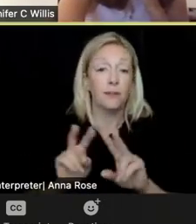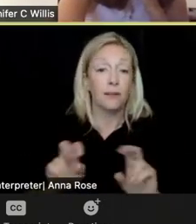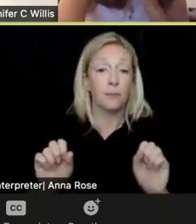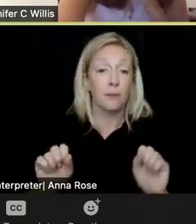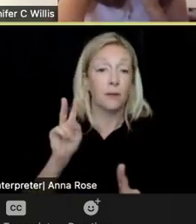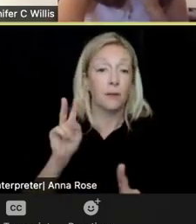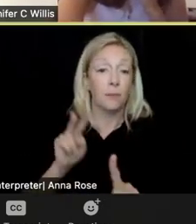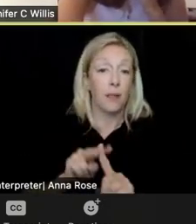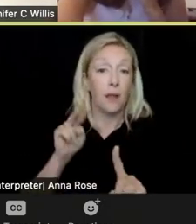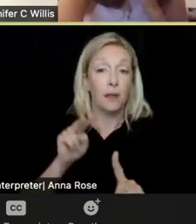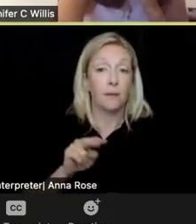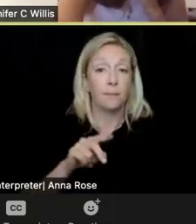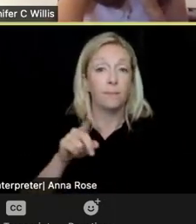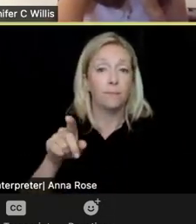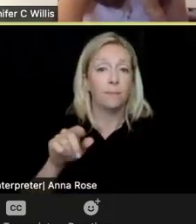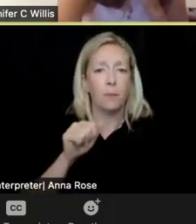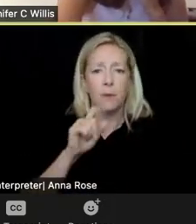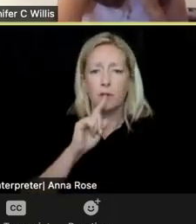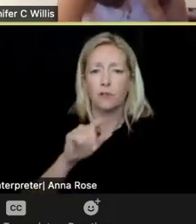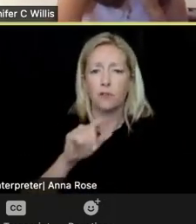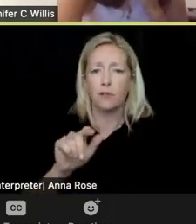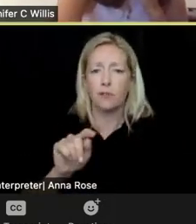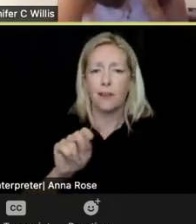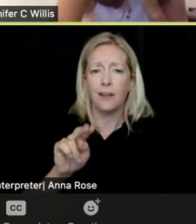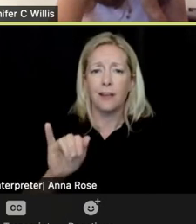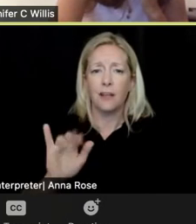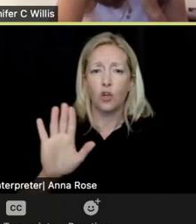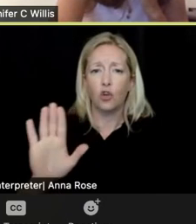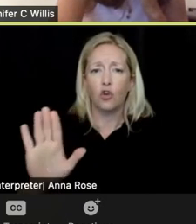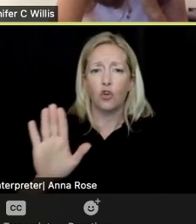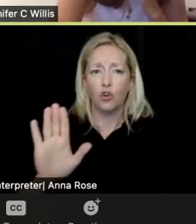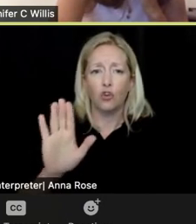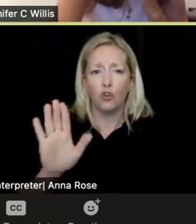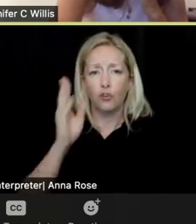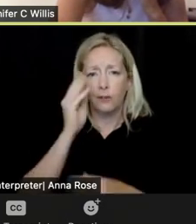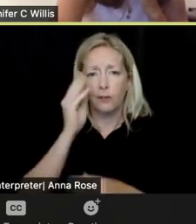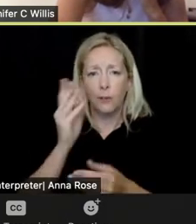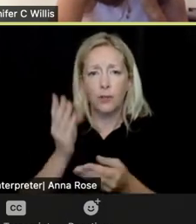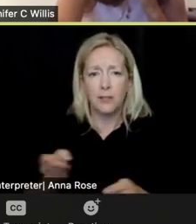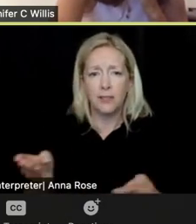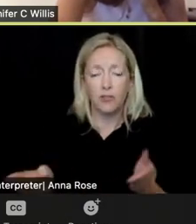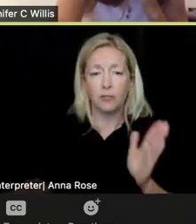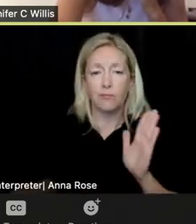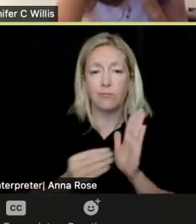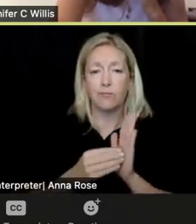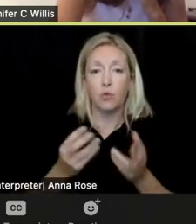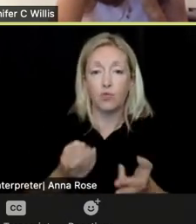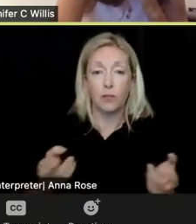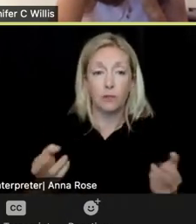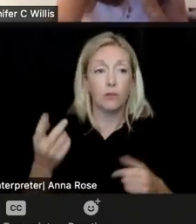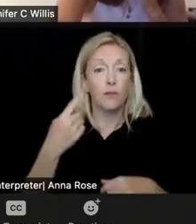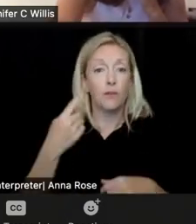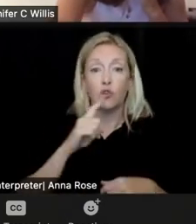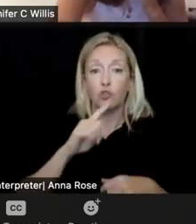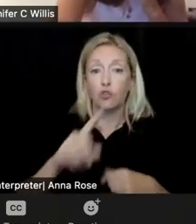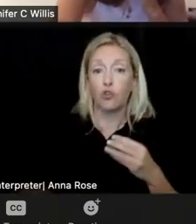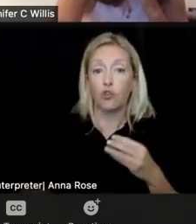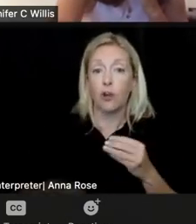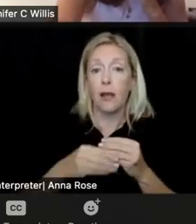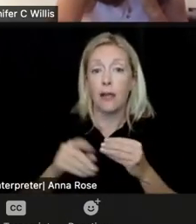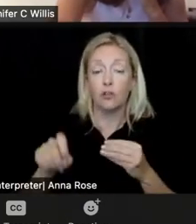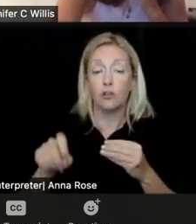I don't know that we have Tanny stuff in our additional resources, but that would be definitely something to locate. And you can